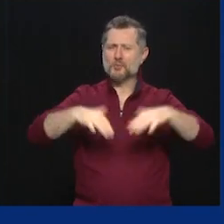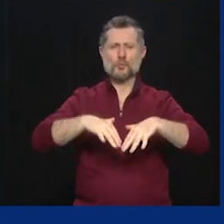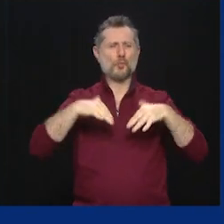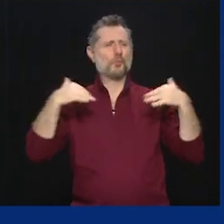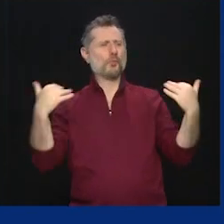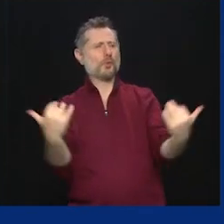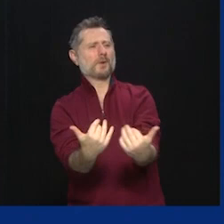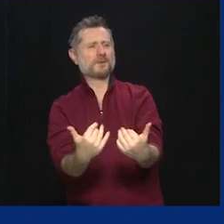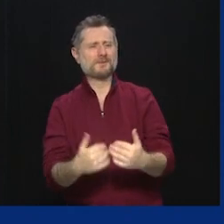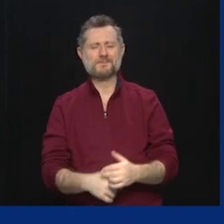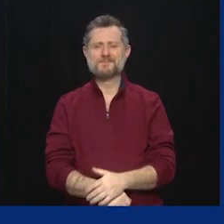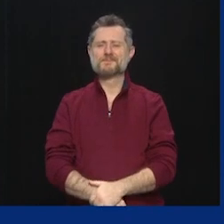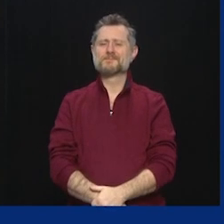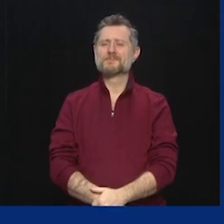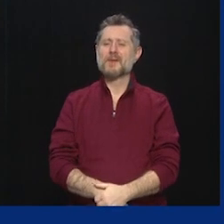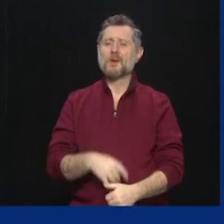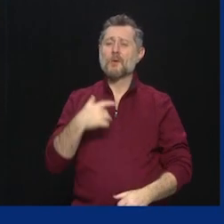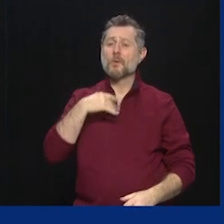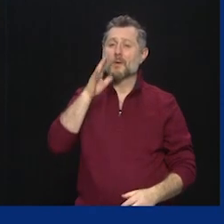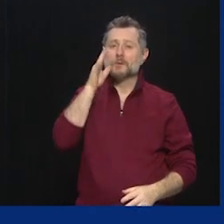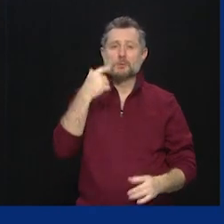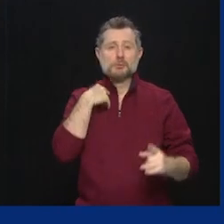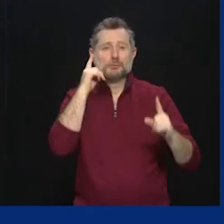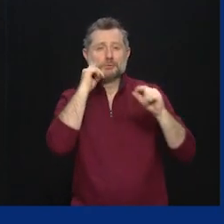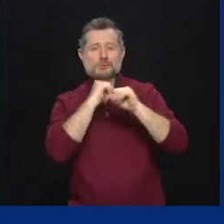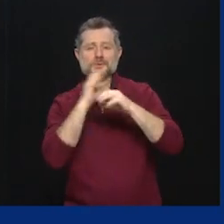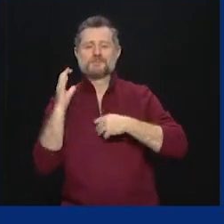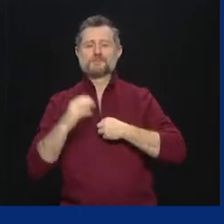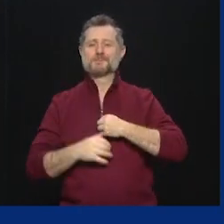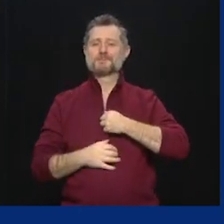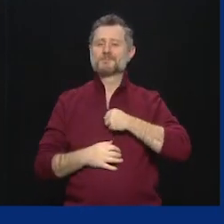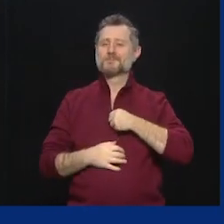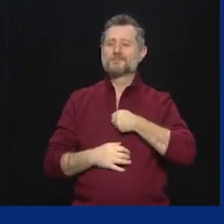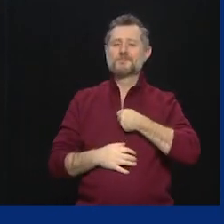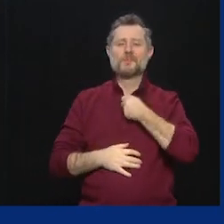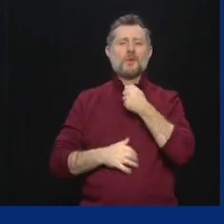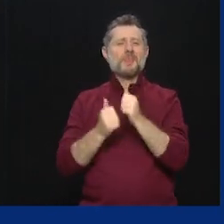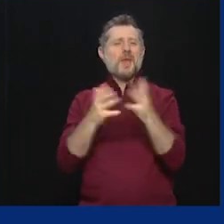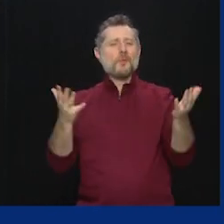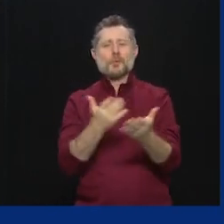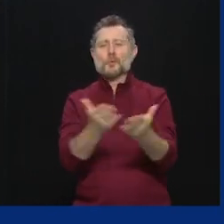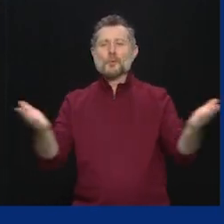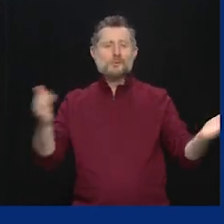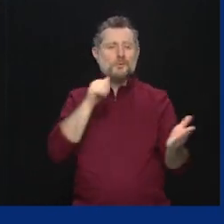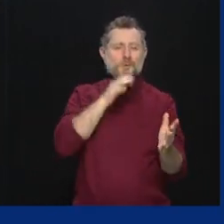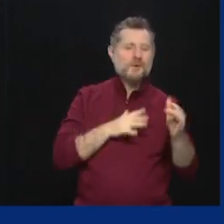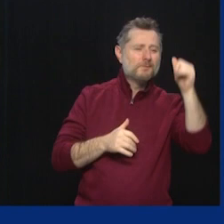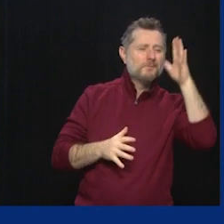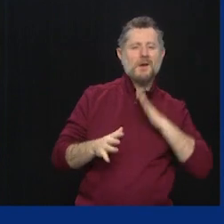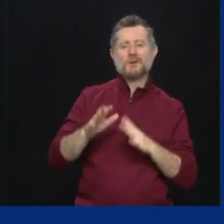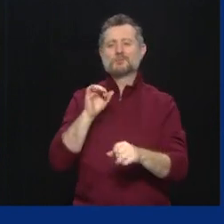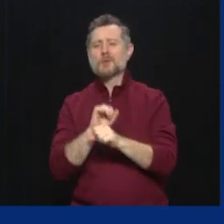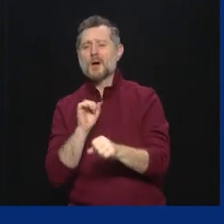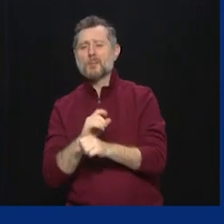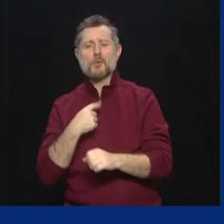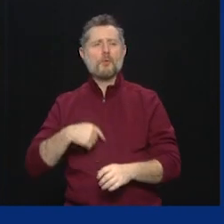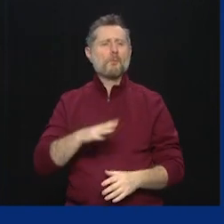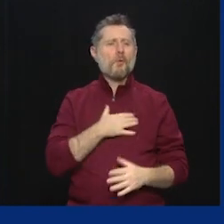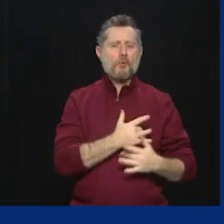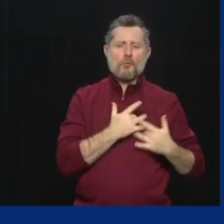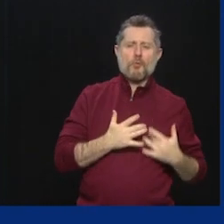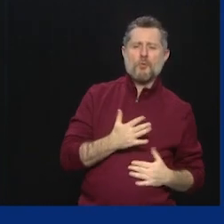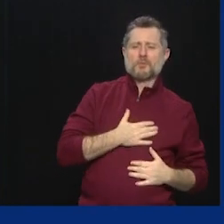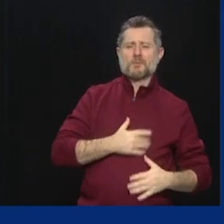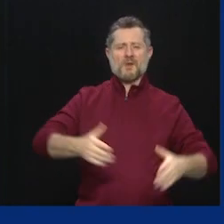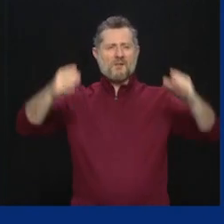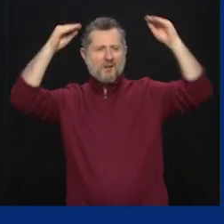I would never dream of building an arena without these men and women and the job they've done. And our hearts, our hats, and our commitment go